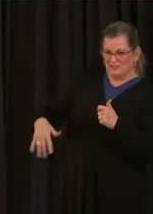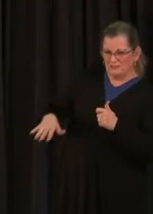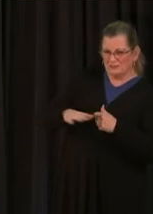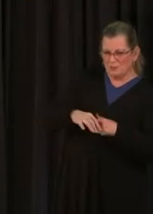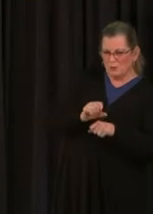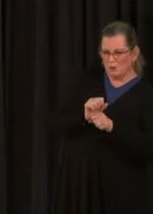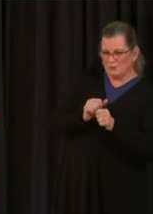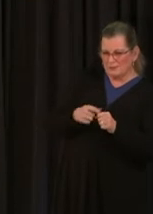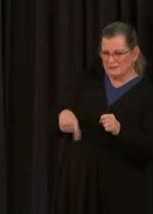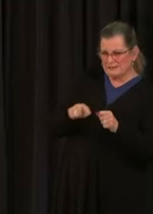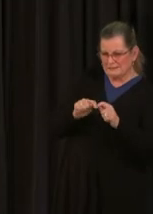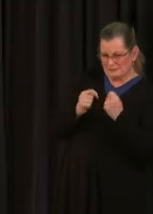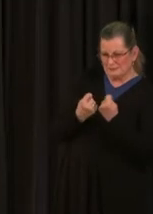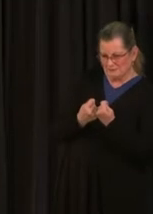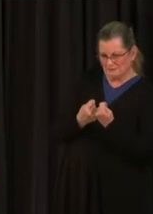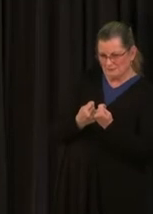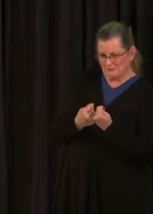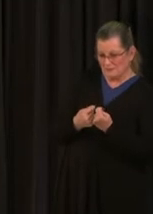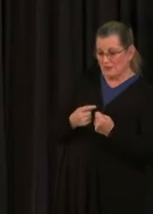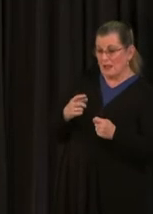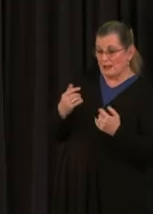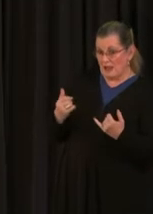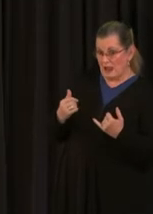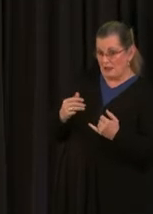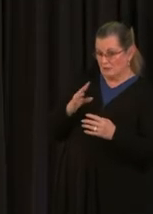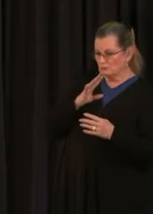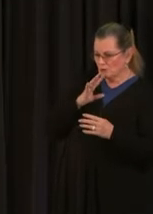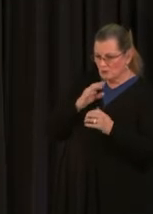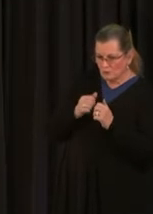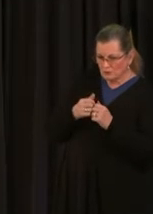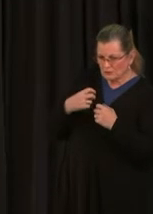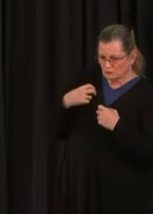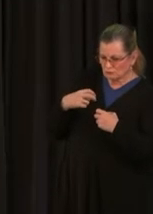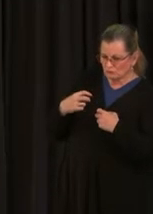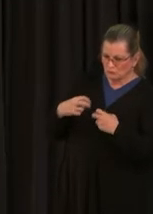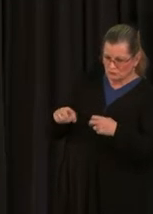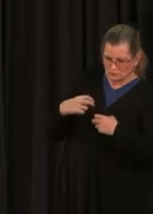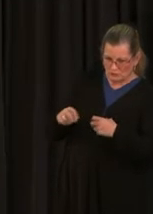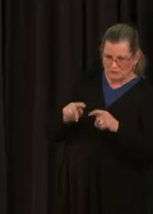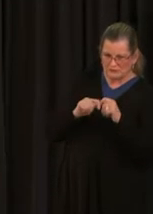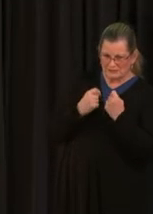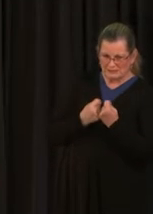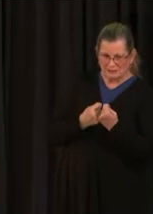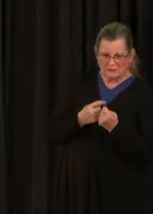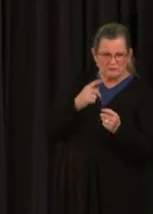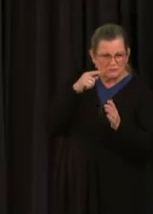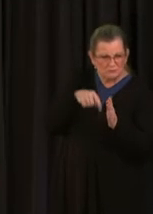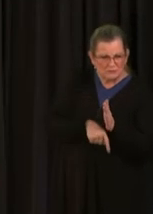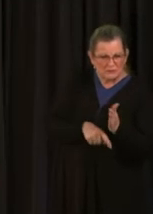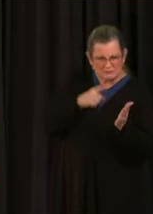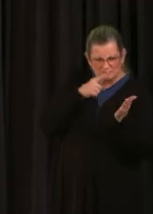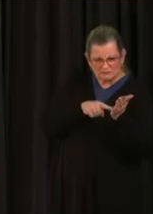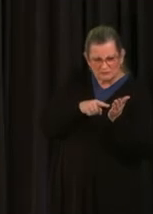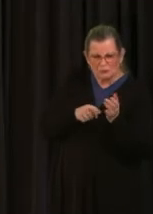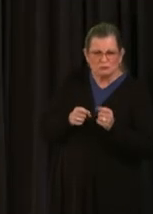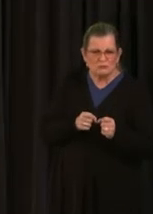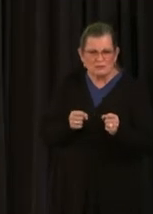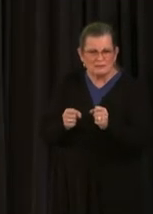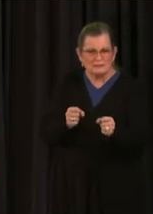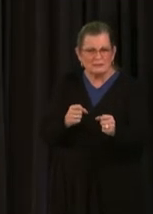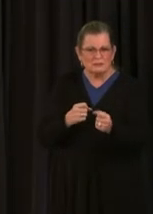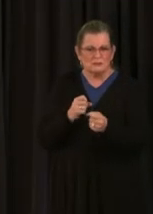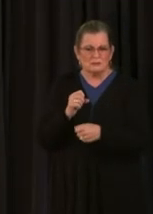the members of the transportation teams to highlight in greater detail their strategy and work to support DCPS